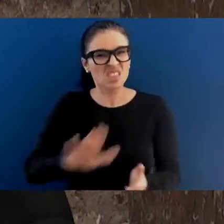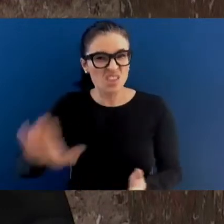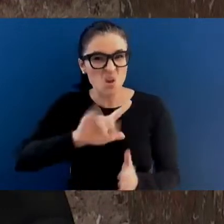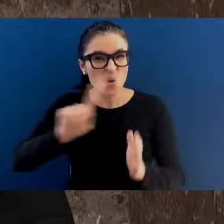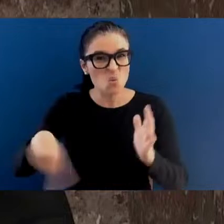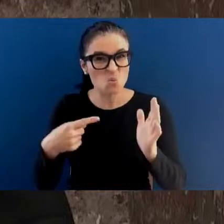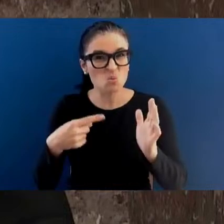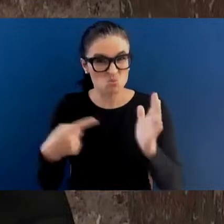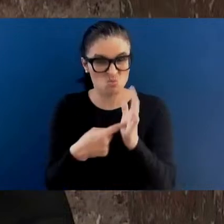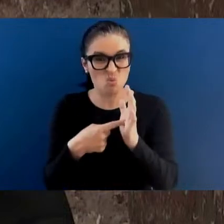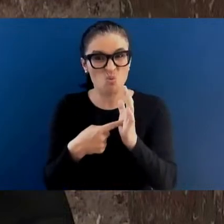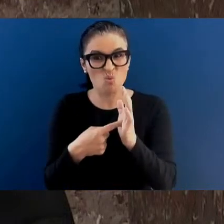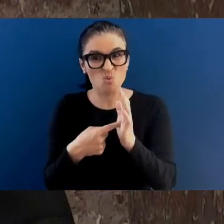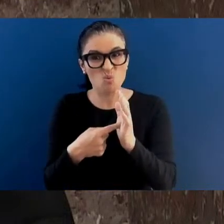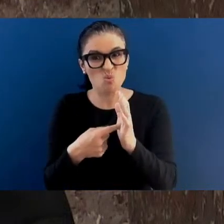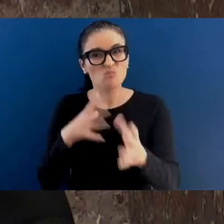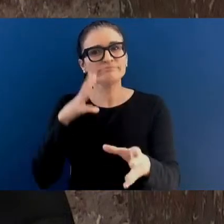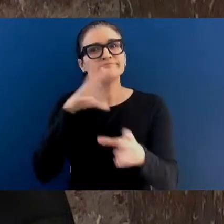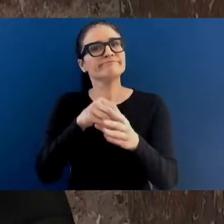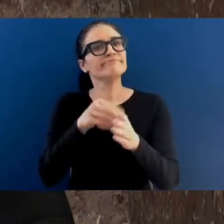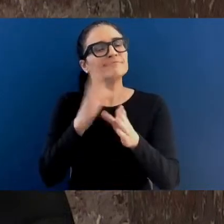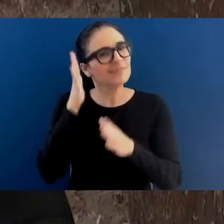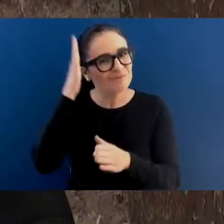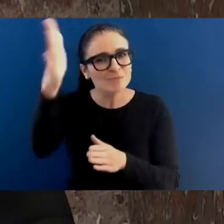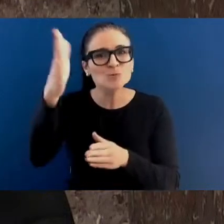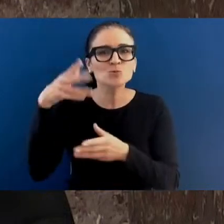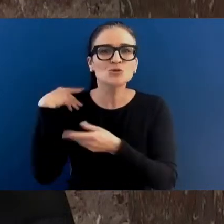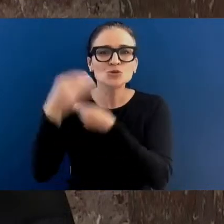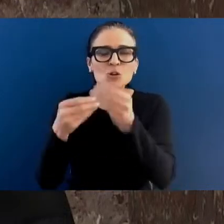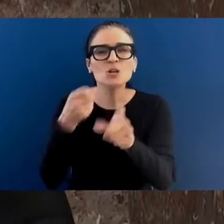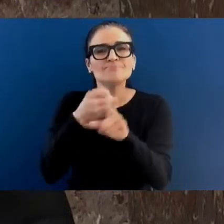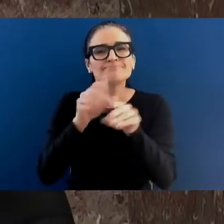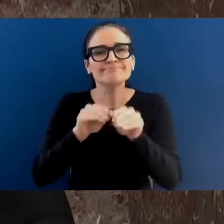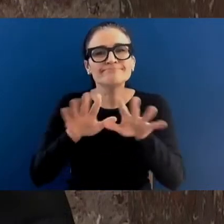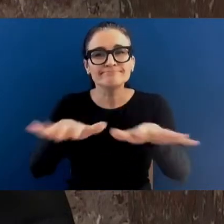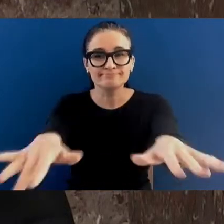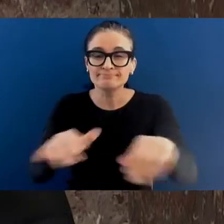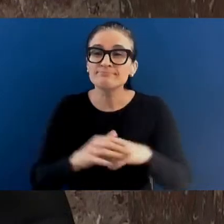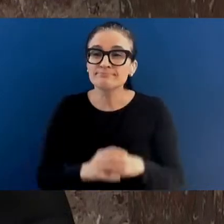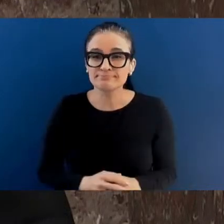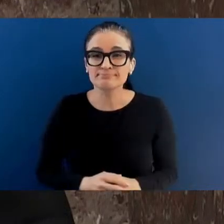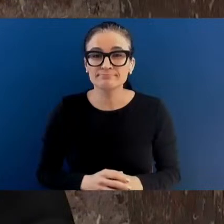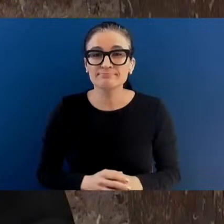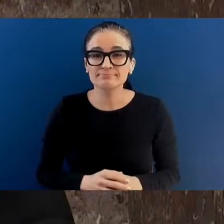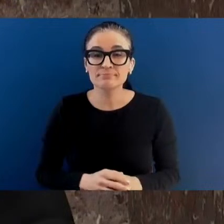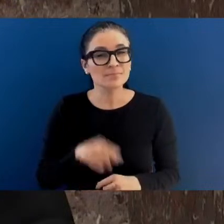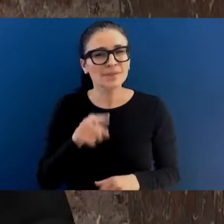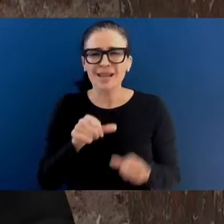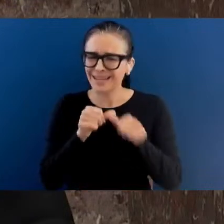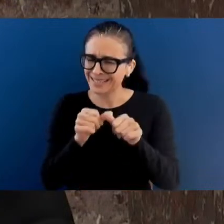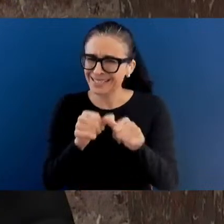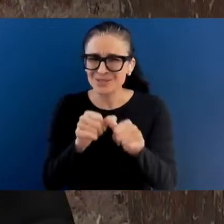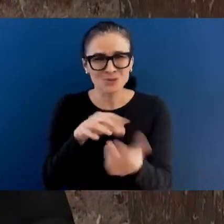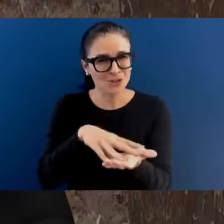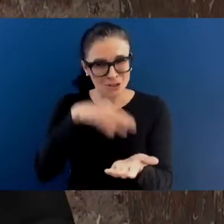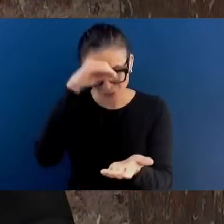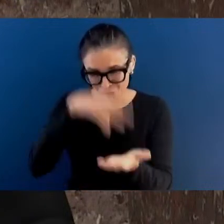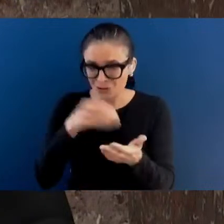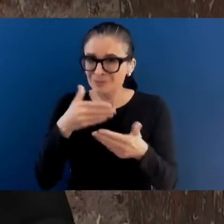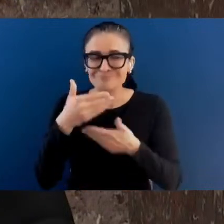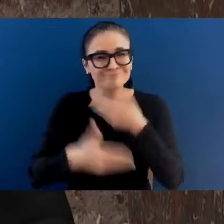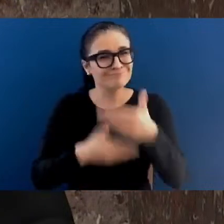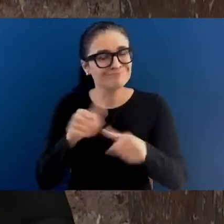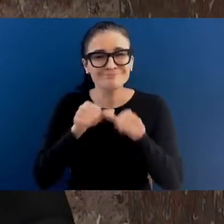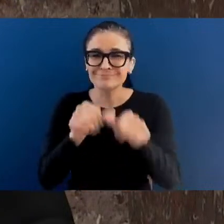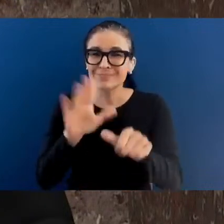lifelong learning and advancement drives advancements in treatment, technologies, and patient care practice, ensuring a brighter and healthier